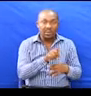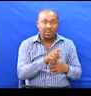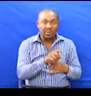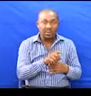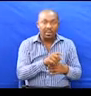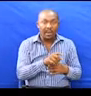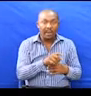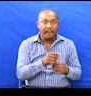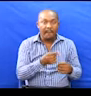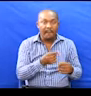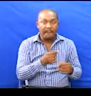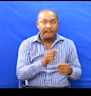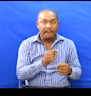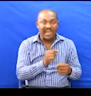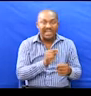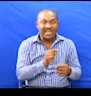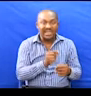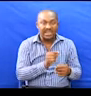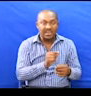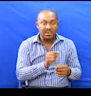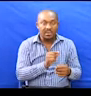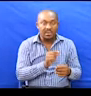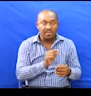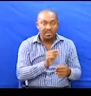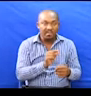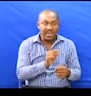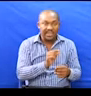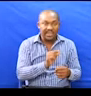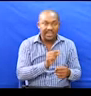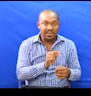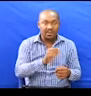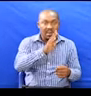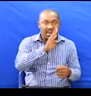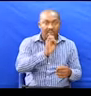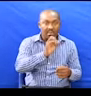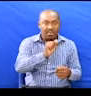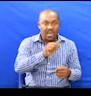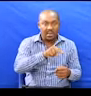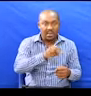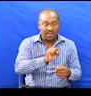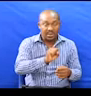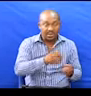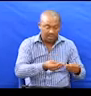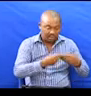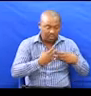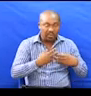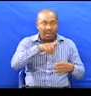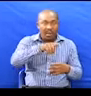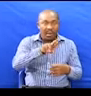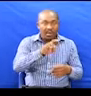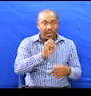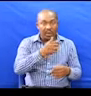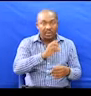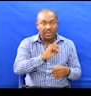Beans. These are the beans. One example of the food that can provide us with what? With protein. So those